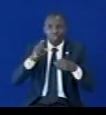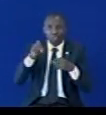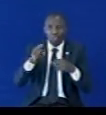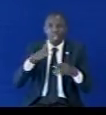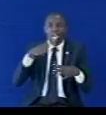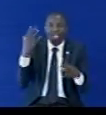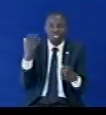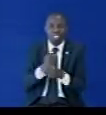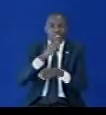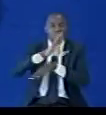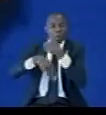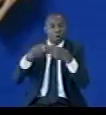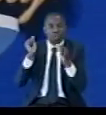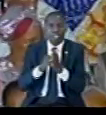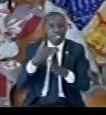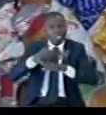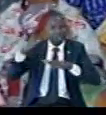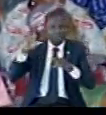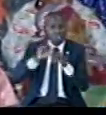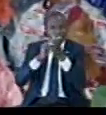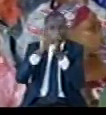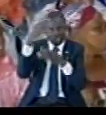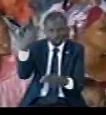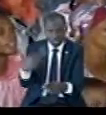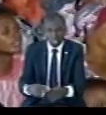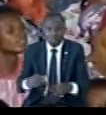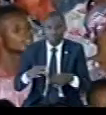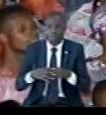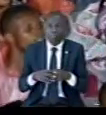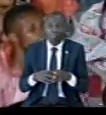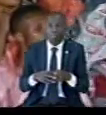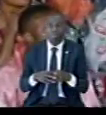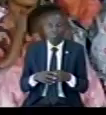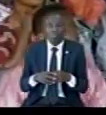all that away in Jesus' name. Ready?